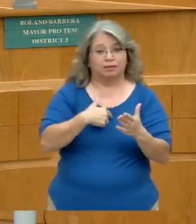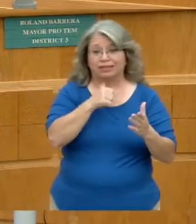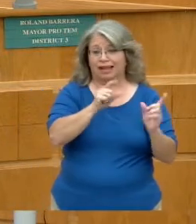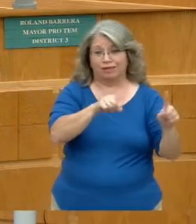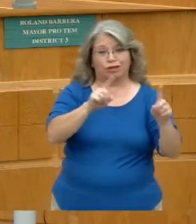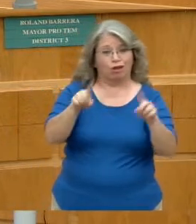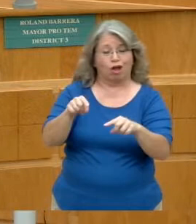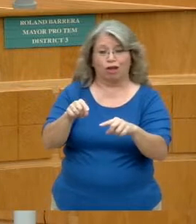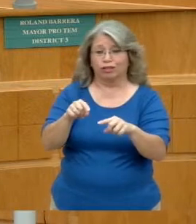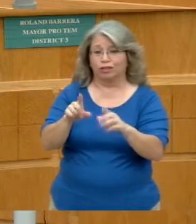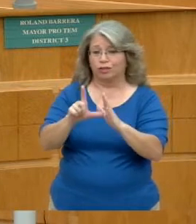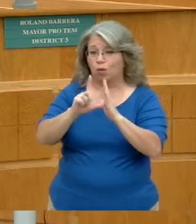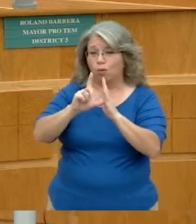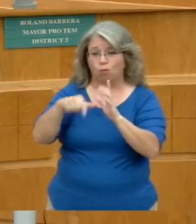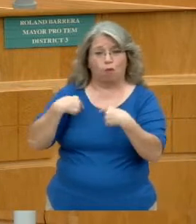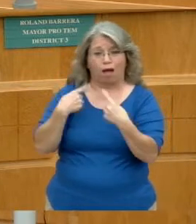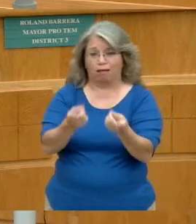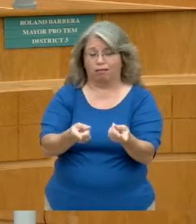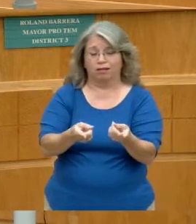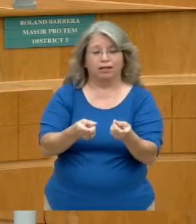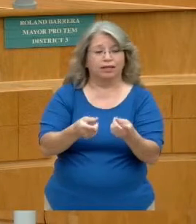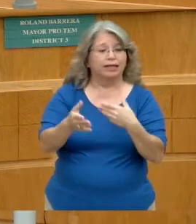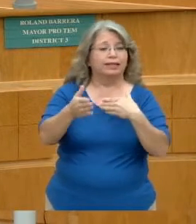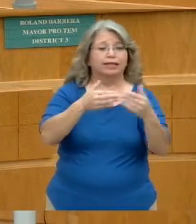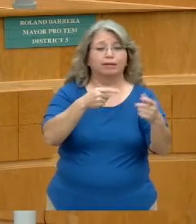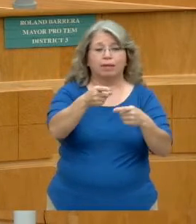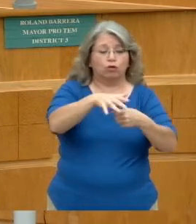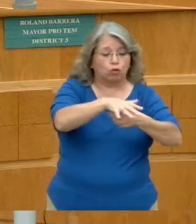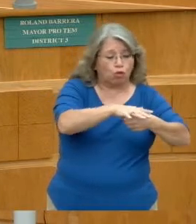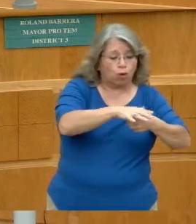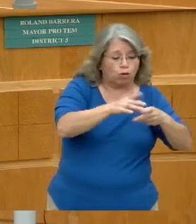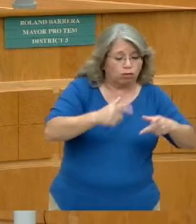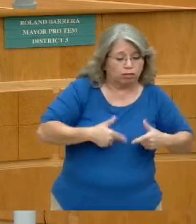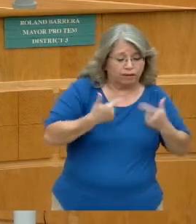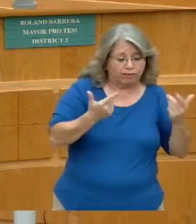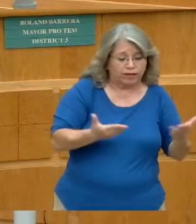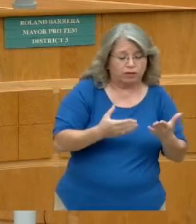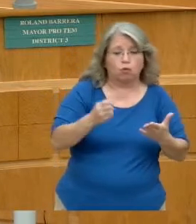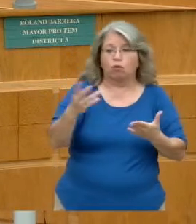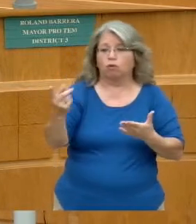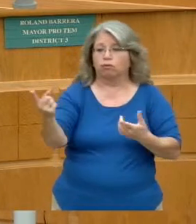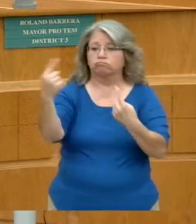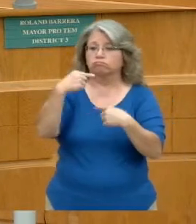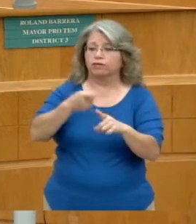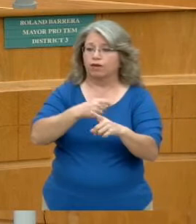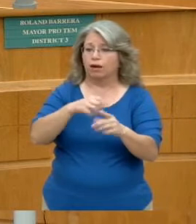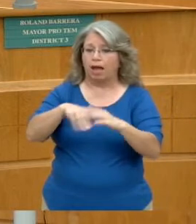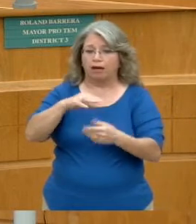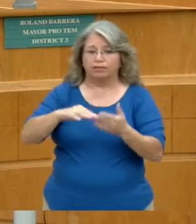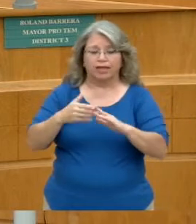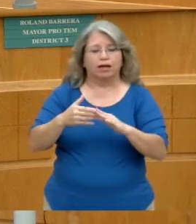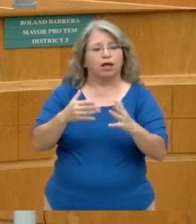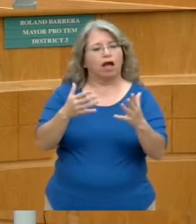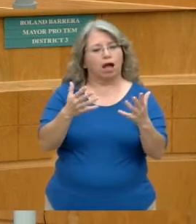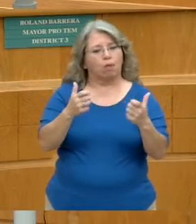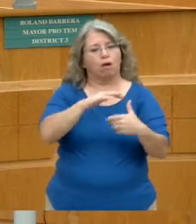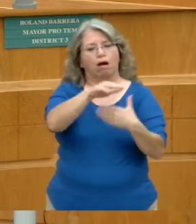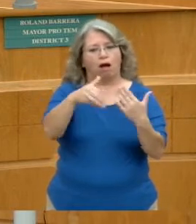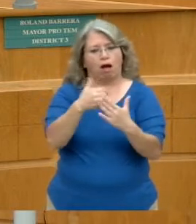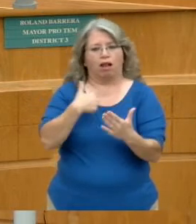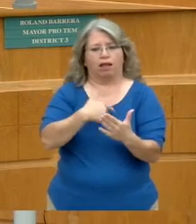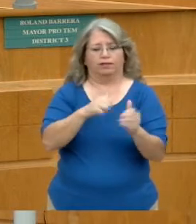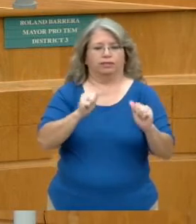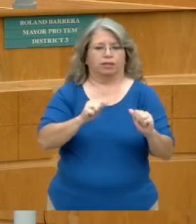bottom line. Whether you're local or whether you're from out of town, we want all of us to be able to come back and enjoy the beach time and